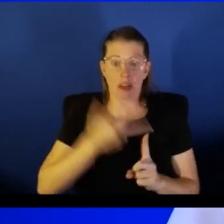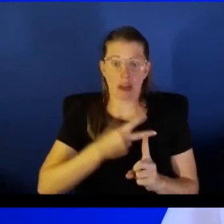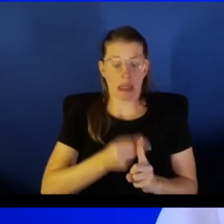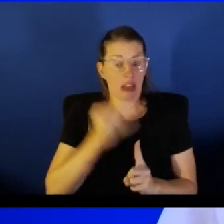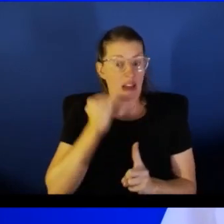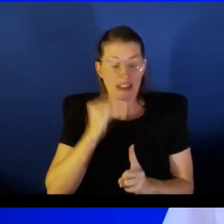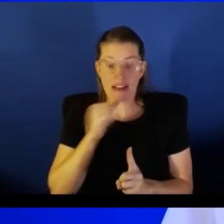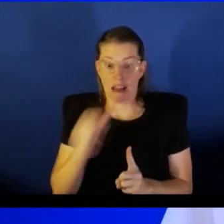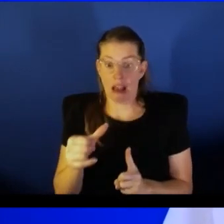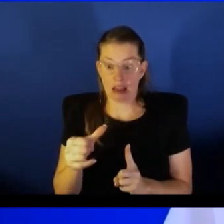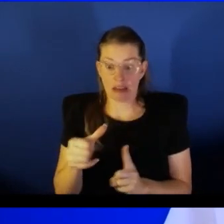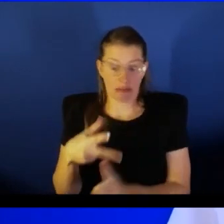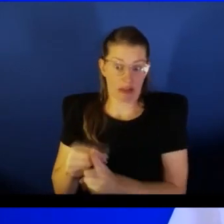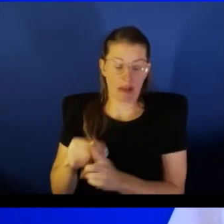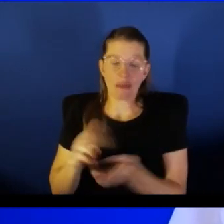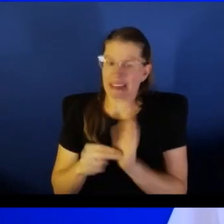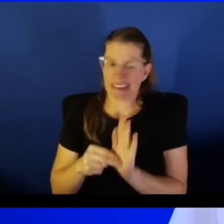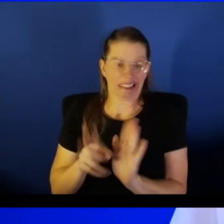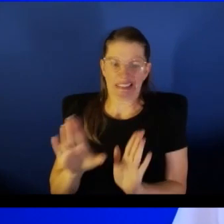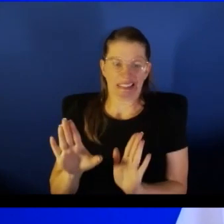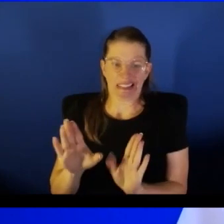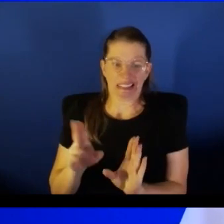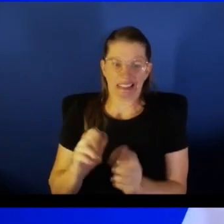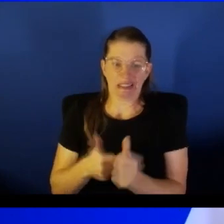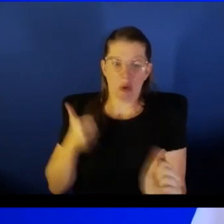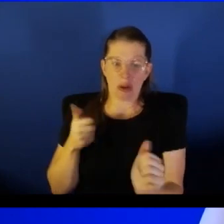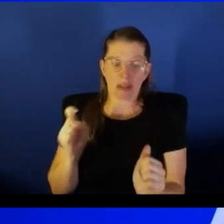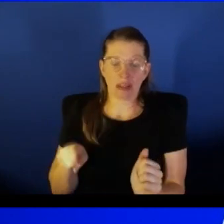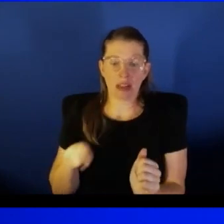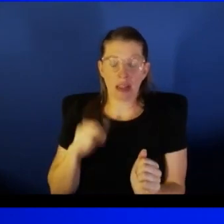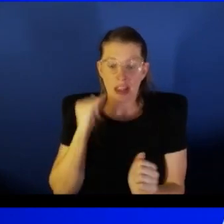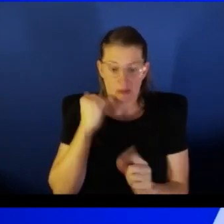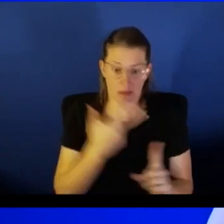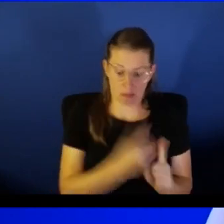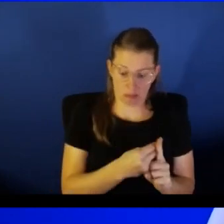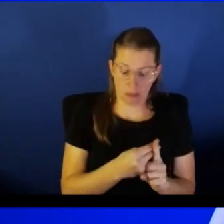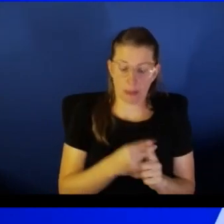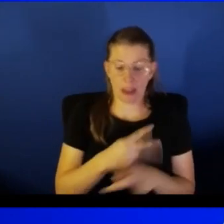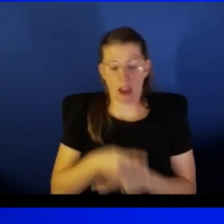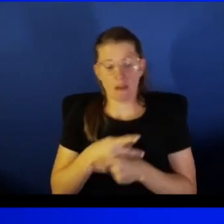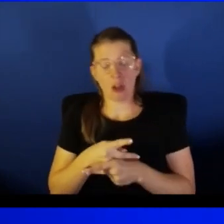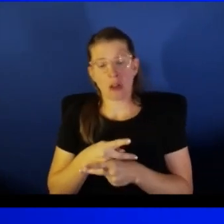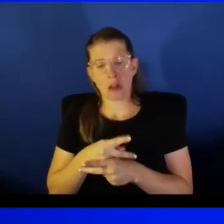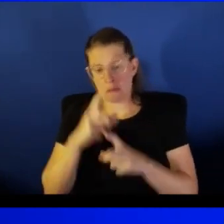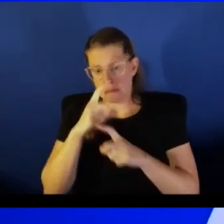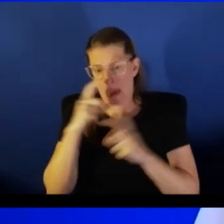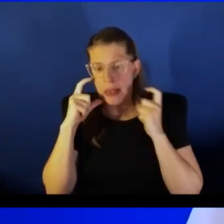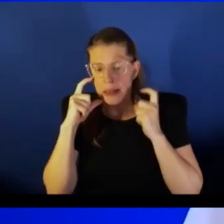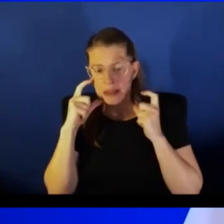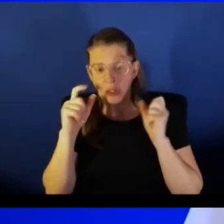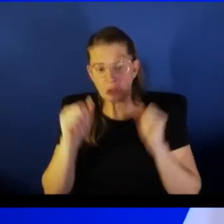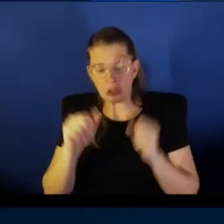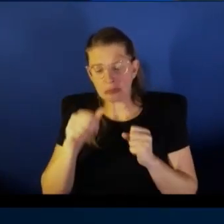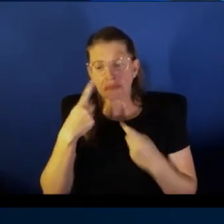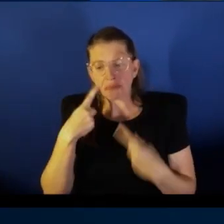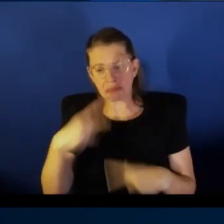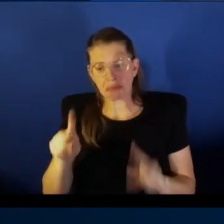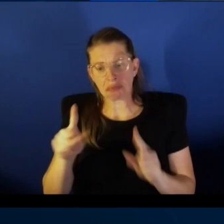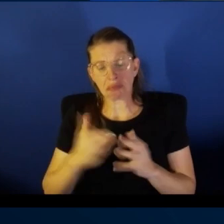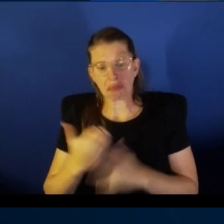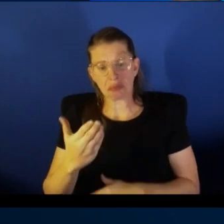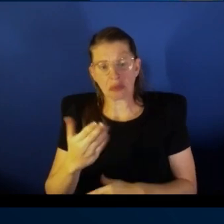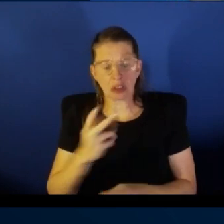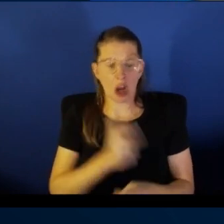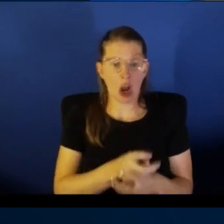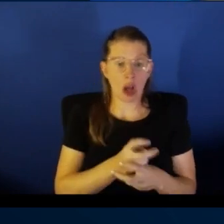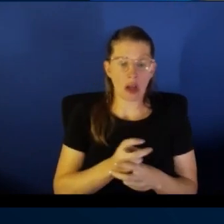stay off. But if they've been immunized and they're being careful and wear masking, they can probably get by with it for the most part. Yeah, it's hard to find that balance, keeping a business